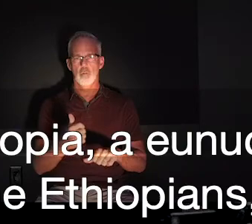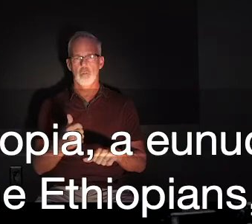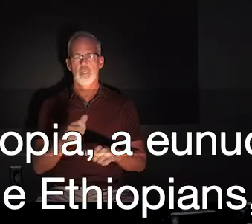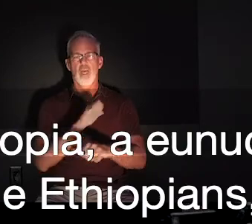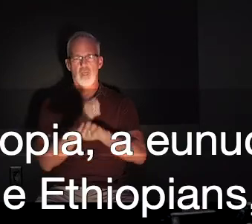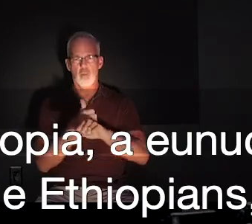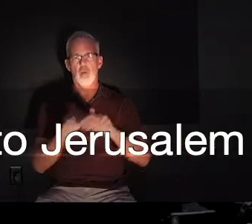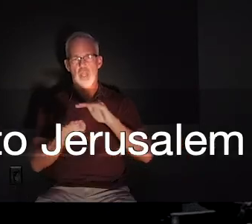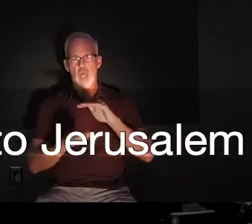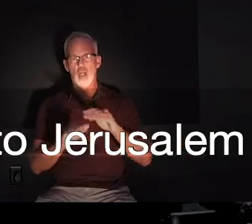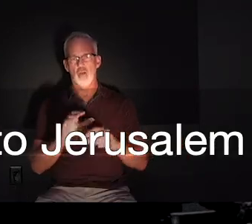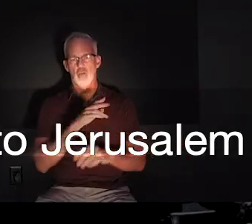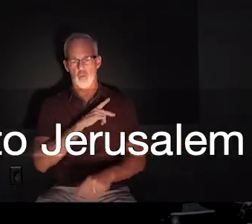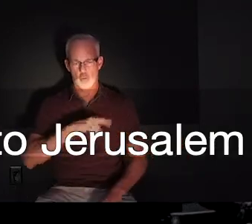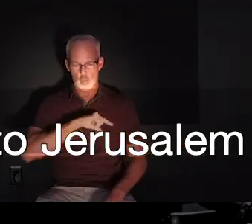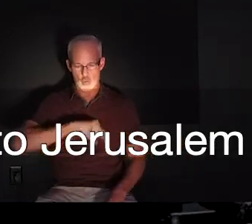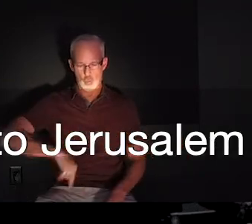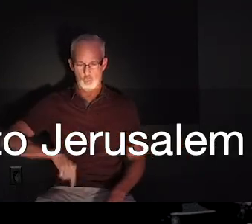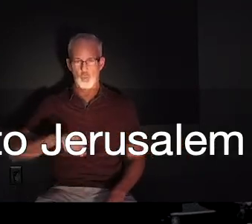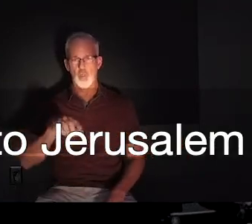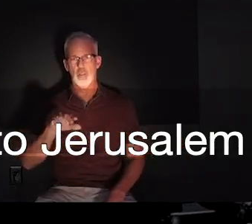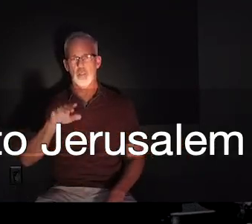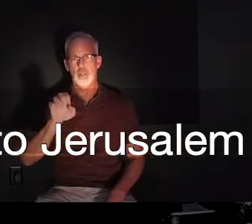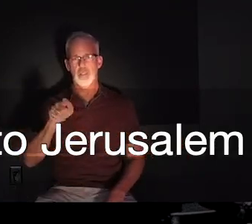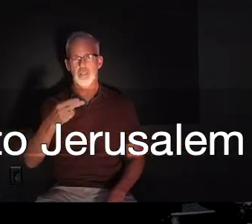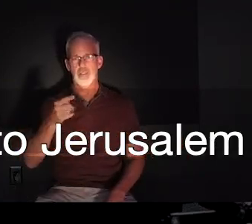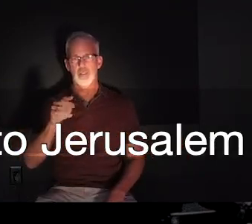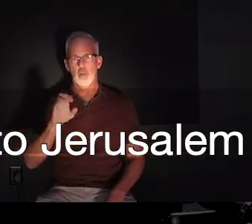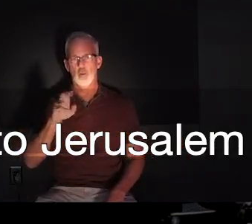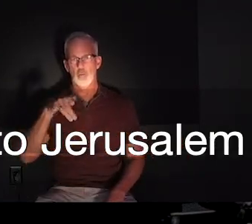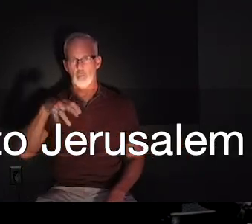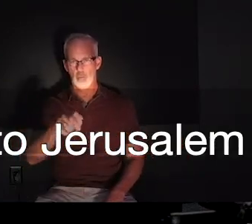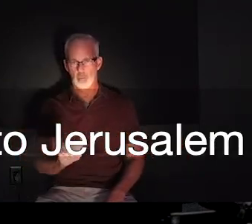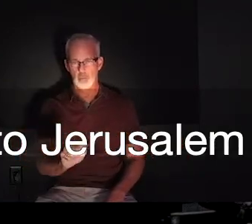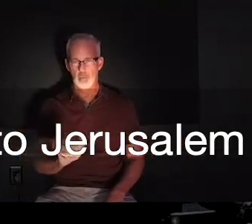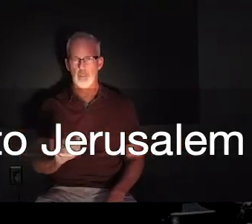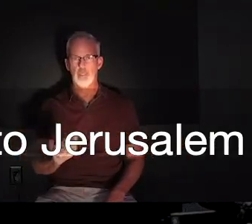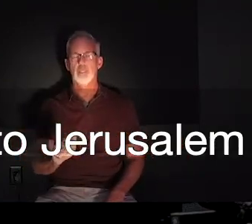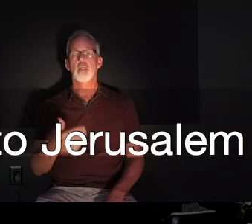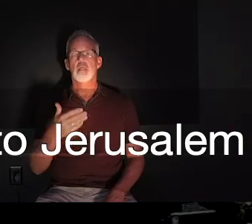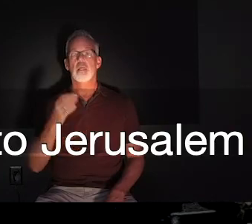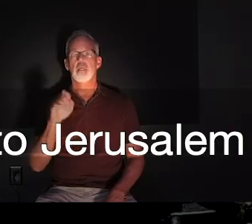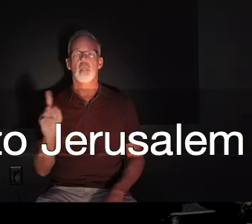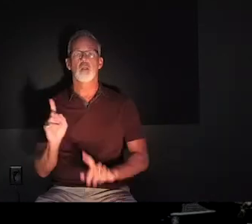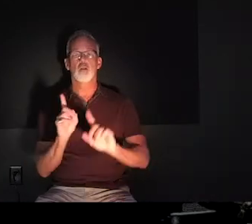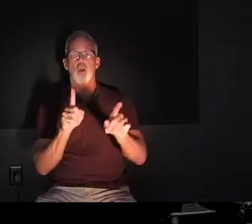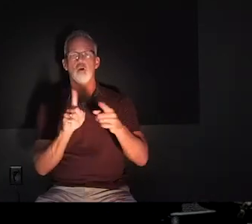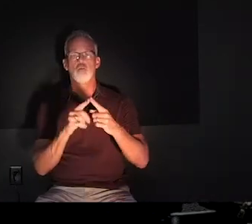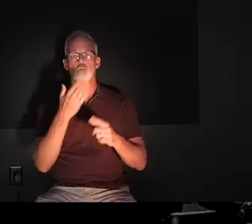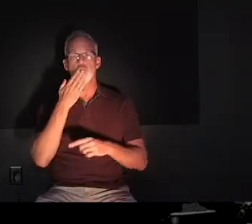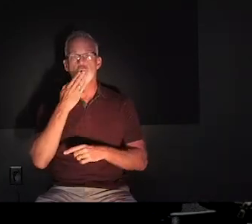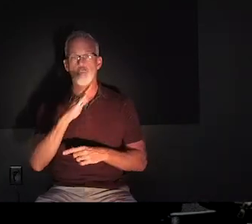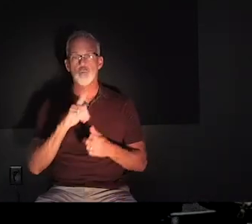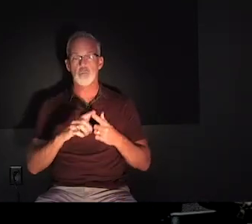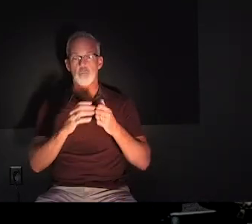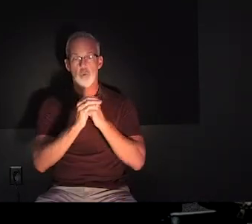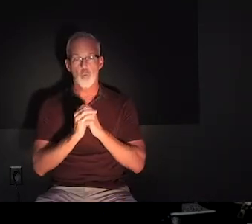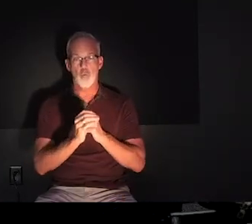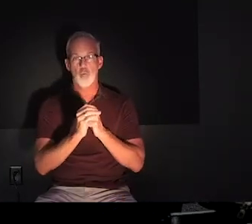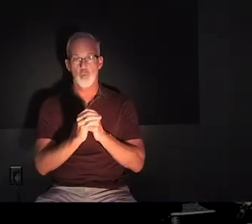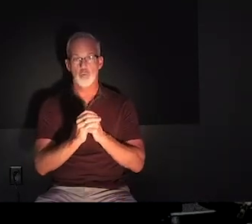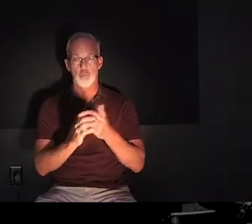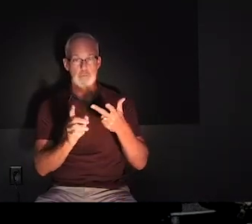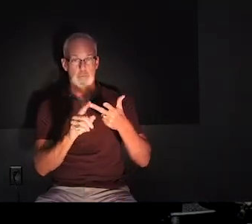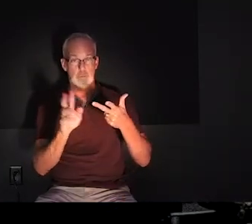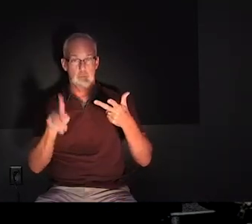the Ethiopians, who had charge of all of our treasury and had come to Jerusalem to worship. So who's the next person